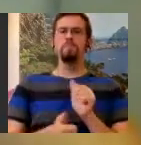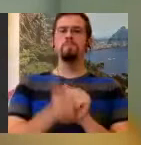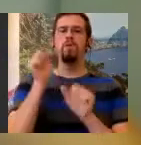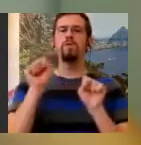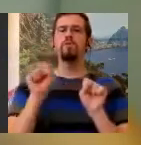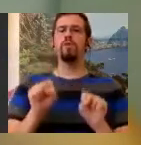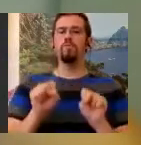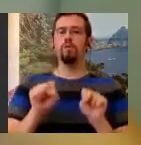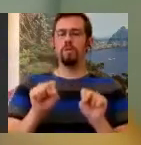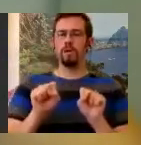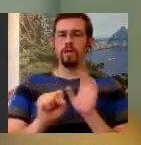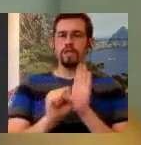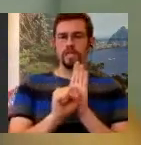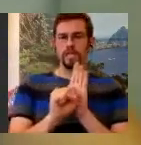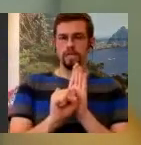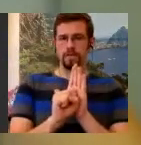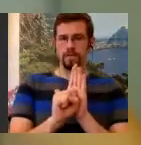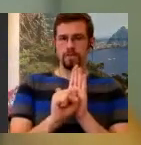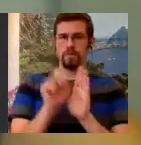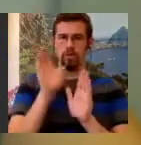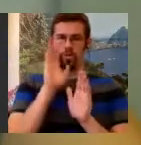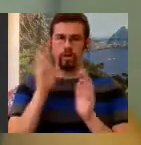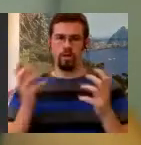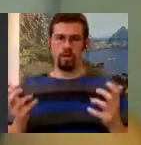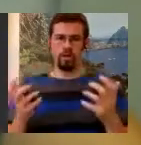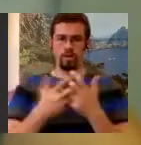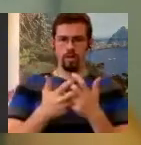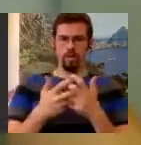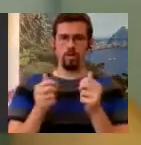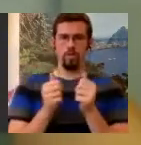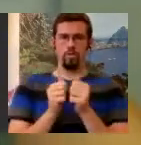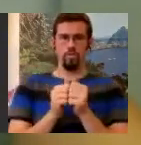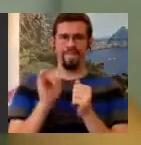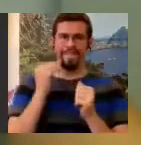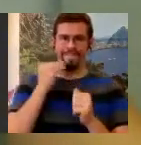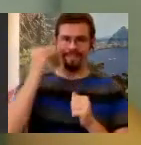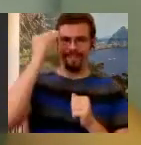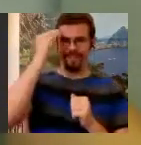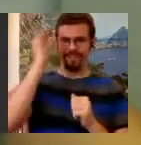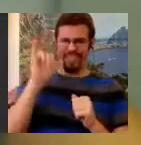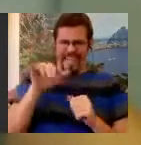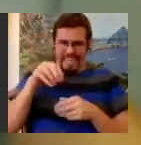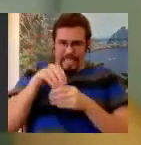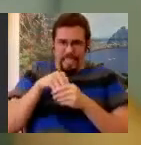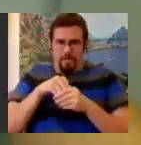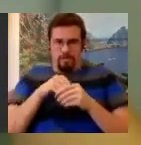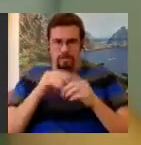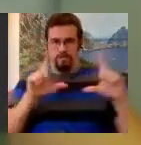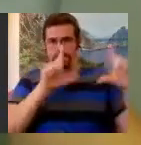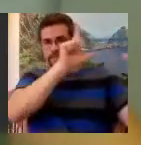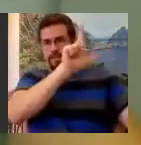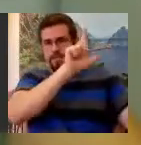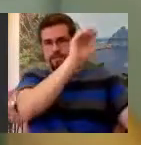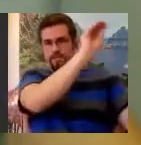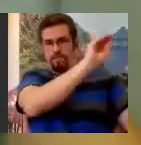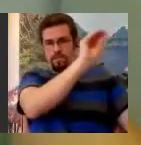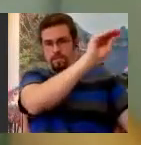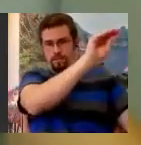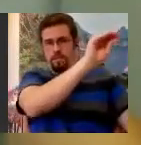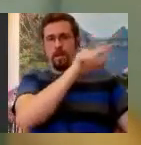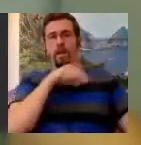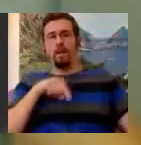glyphs that go with the head which is already in the drawing area. So that you can